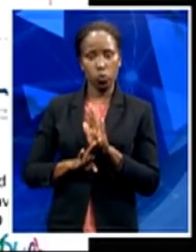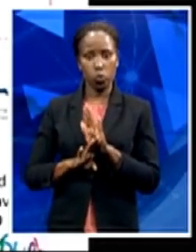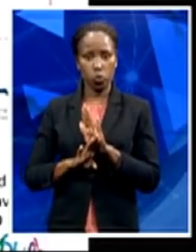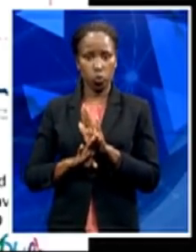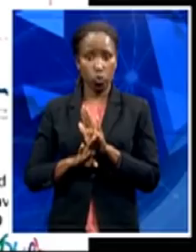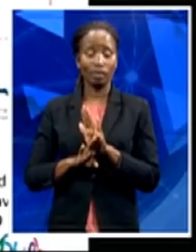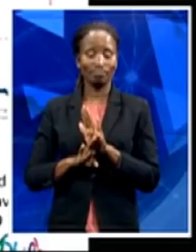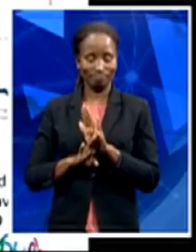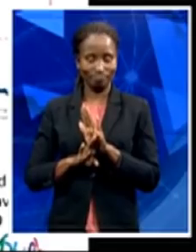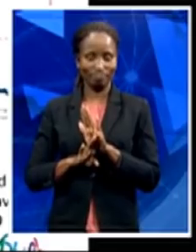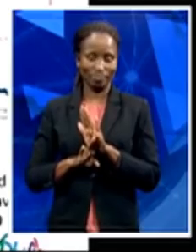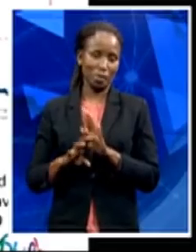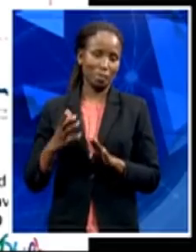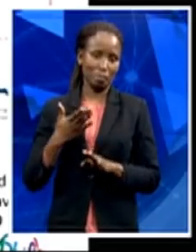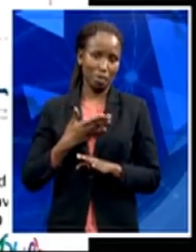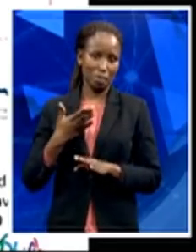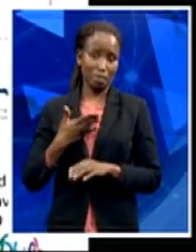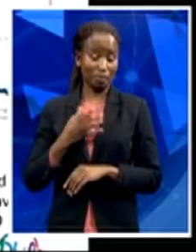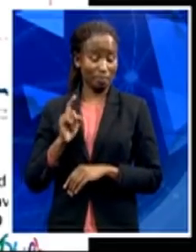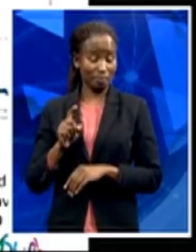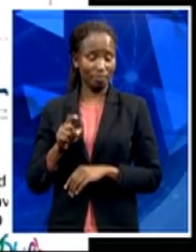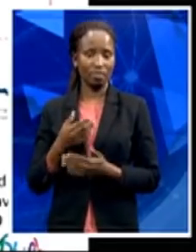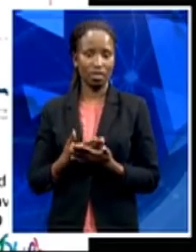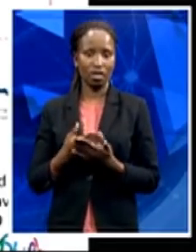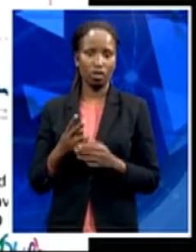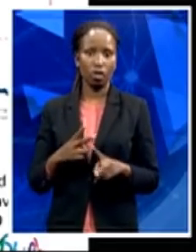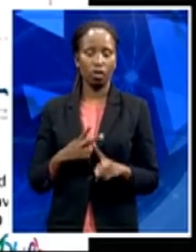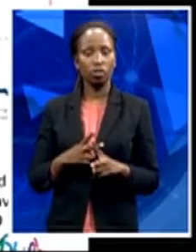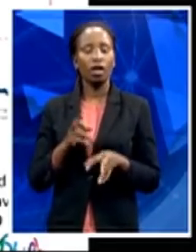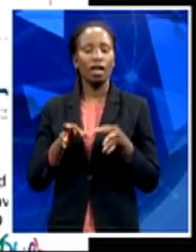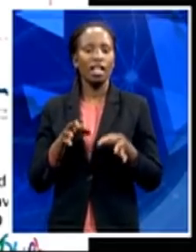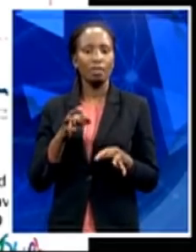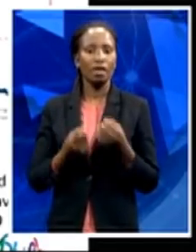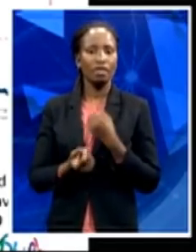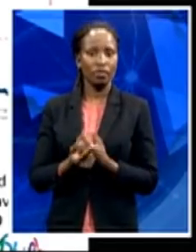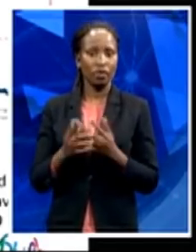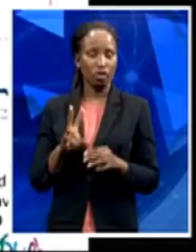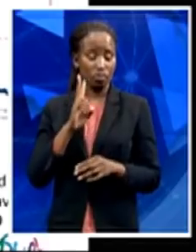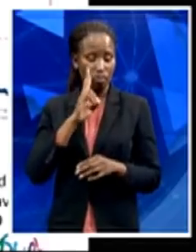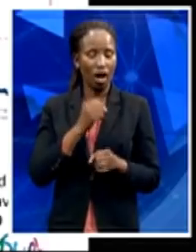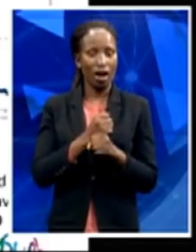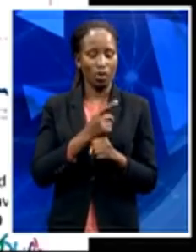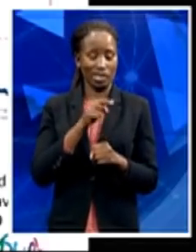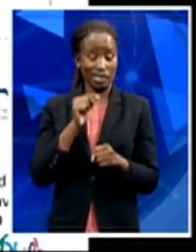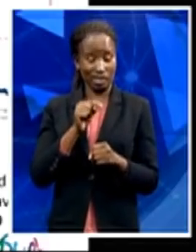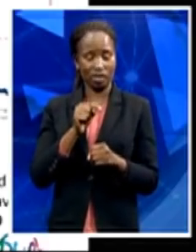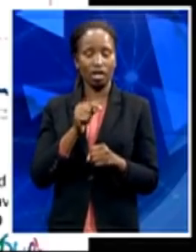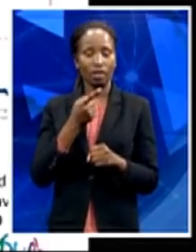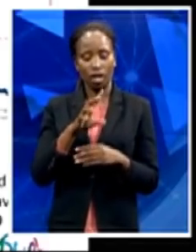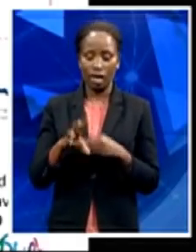be explained also by what is happening in Gauteng, where we can demonstrate that we have